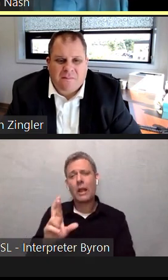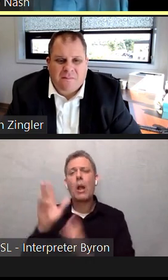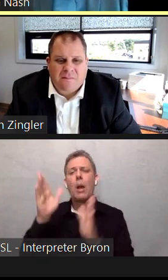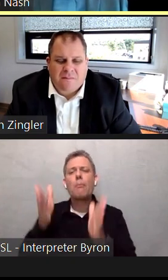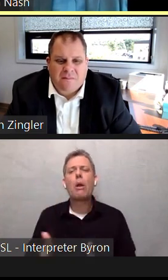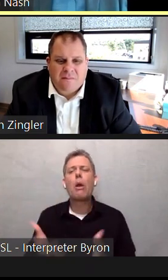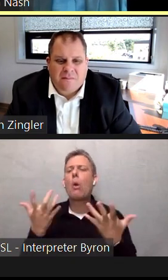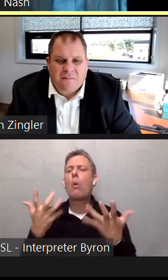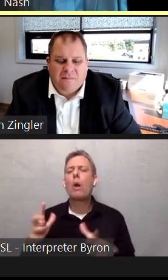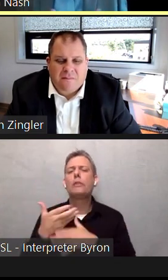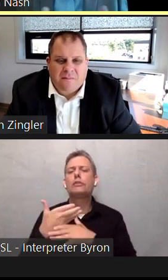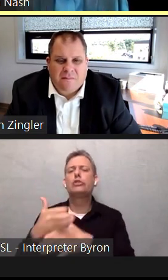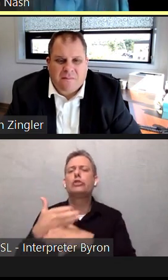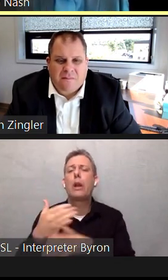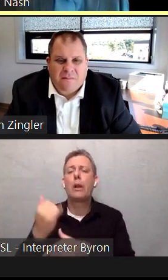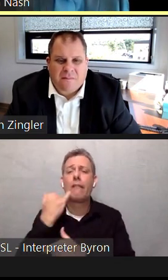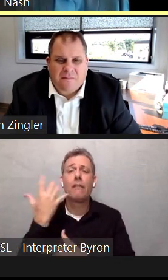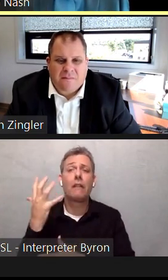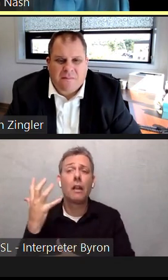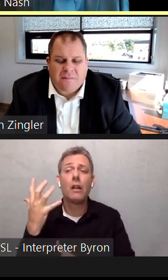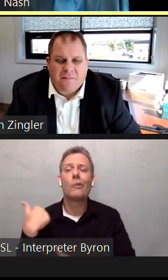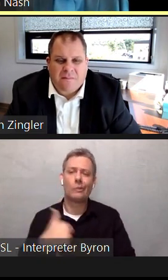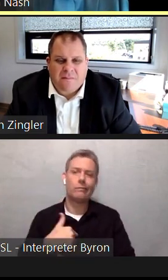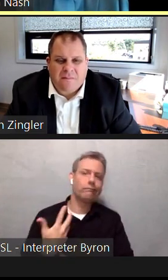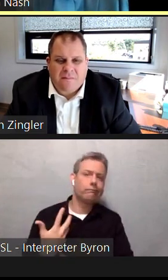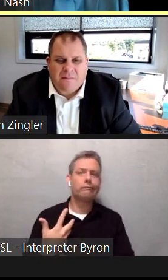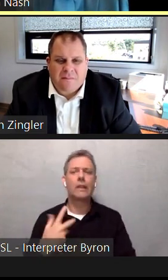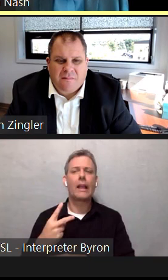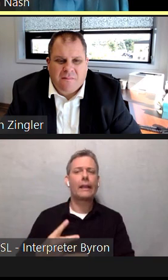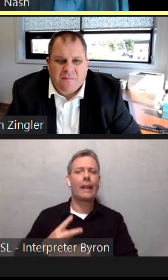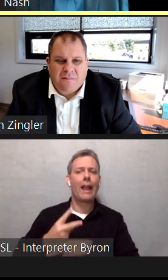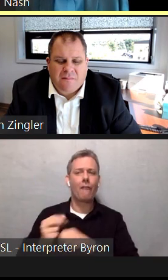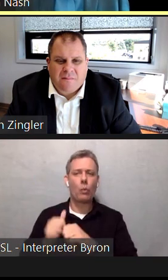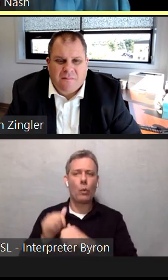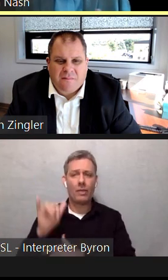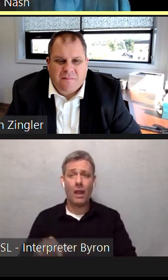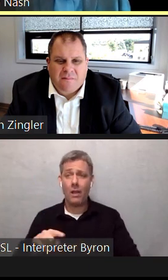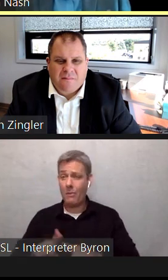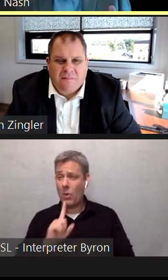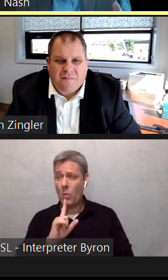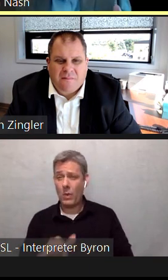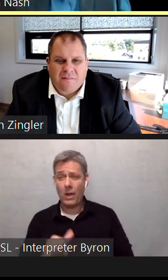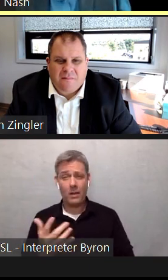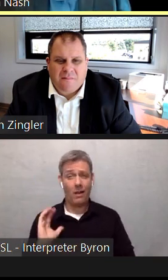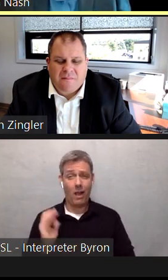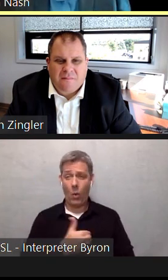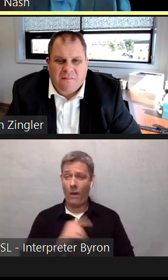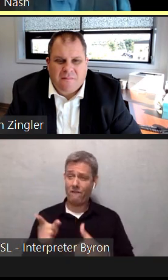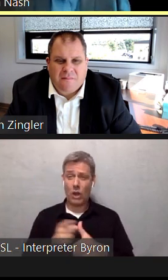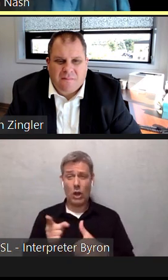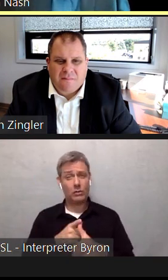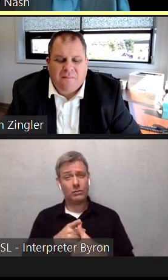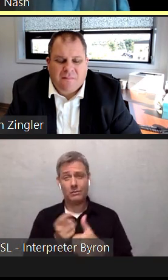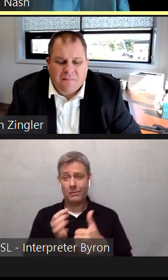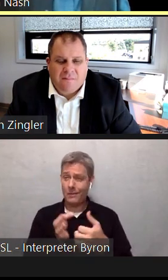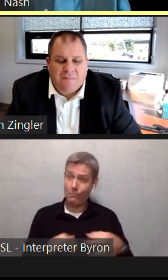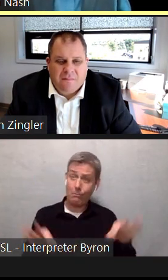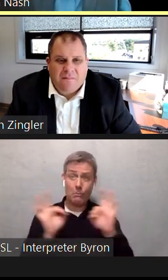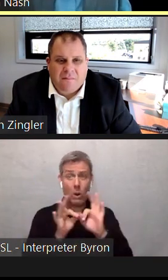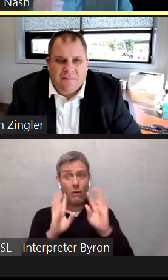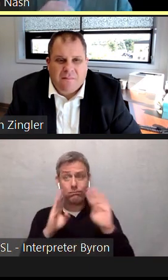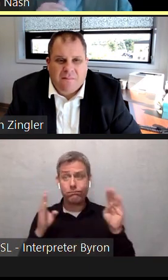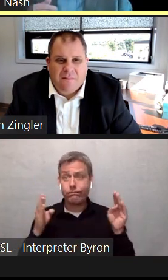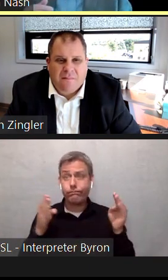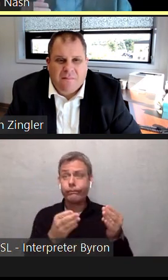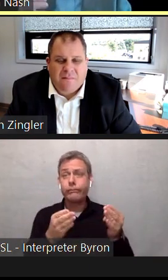share, and we're careful with that. But given what we do, our first priority is the individuals we serve. If we turn